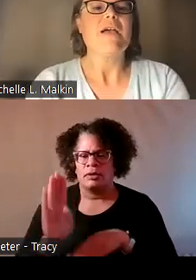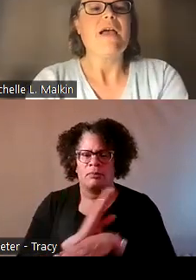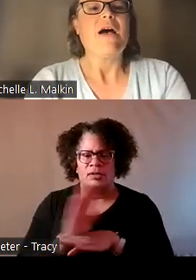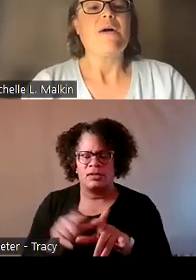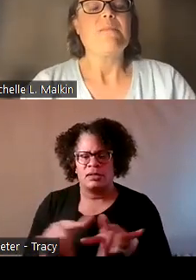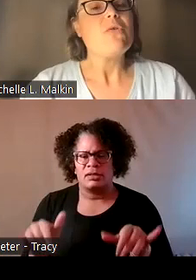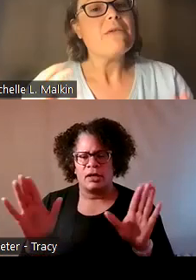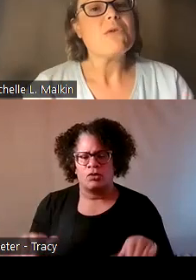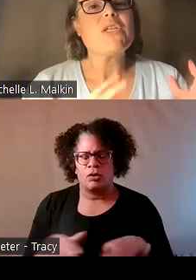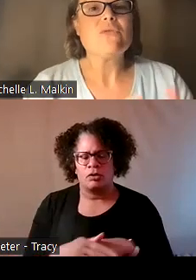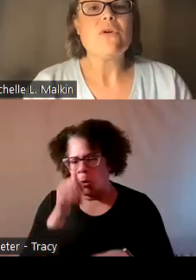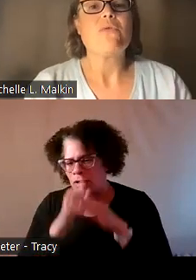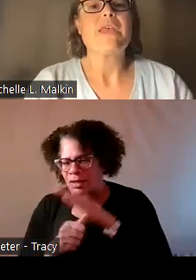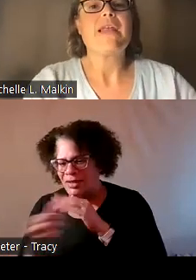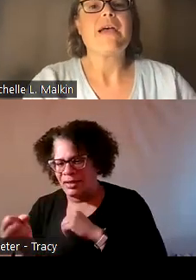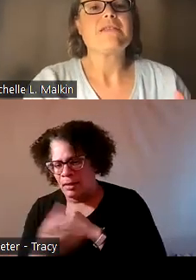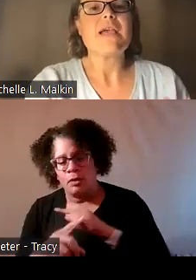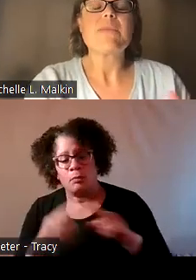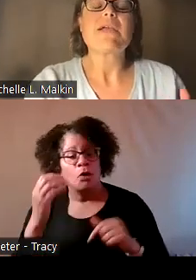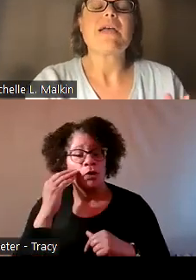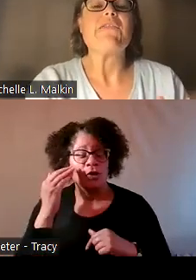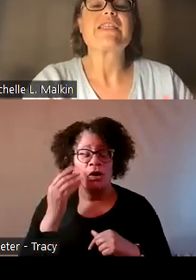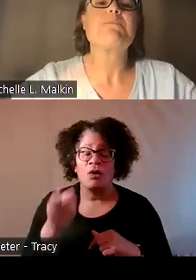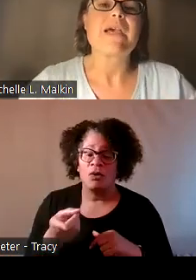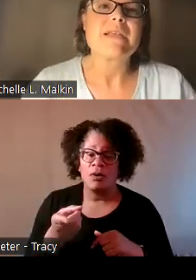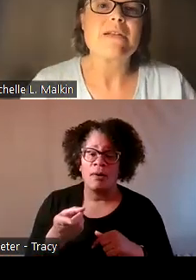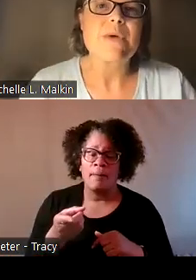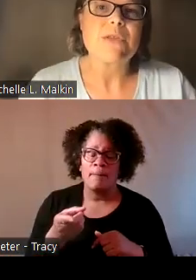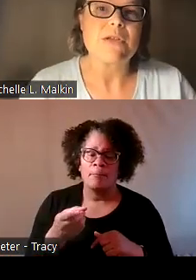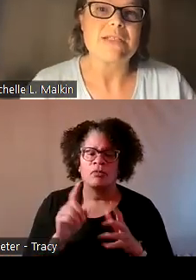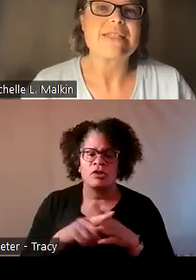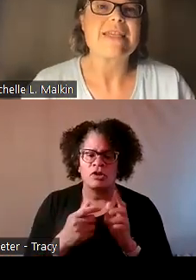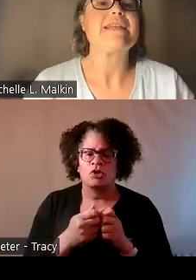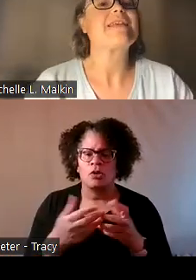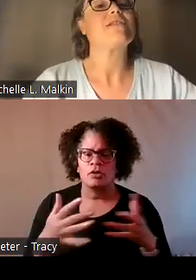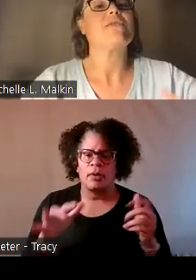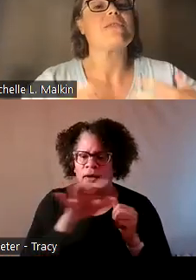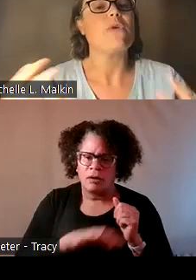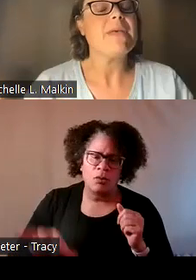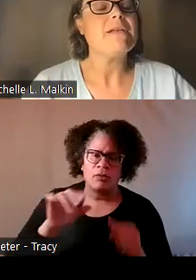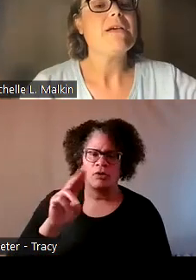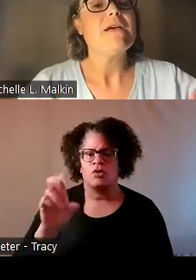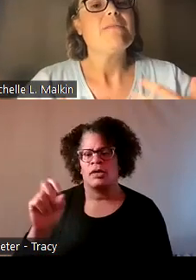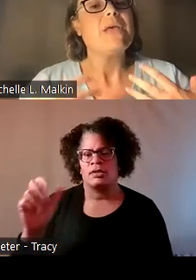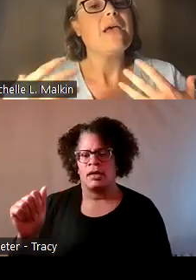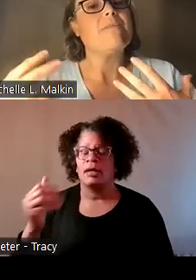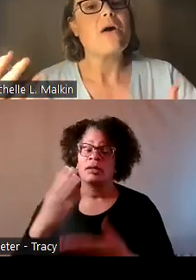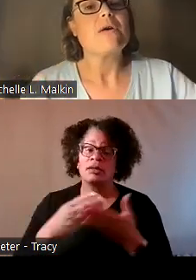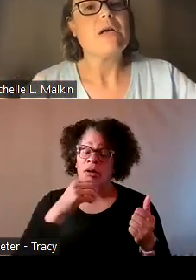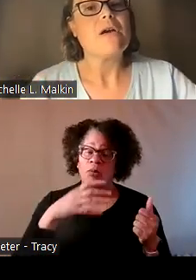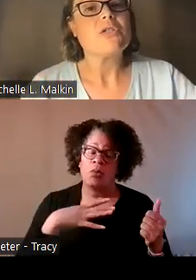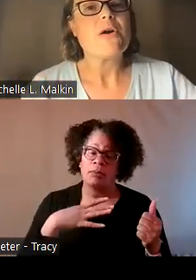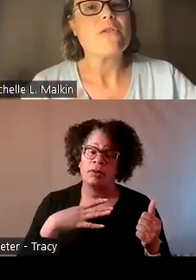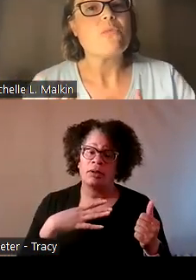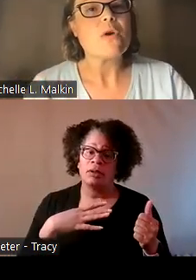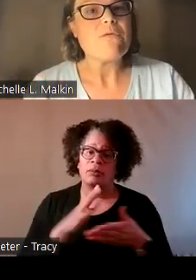etc. However, we do know that as gambling kind of expanded around the United States, and also as women became